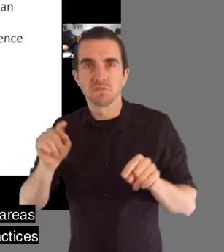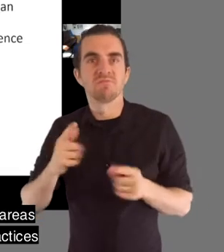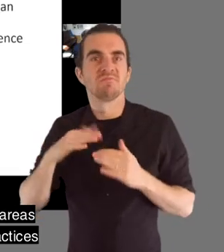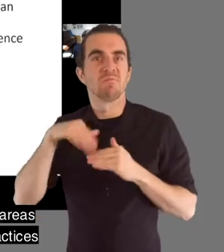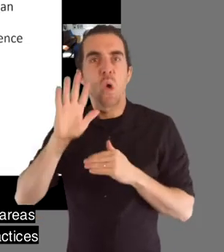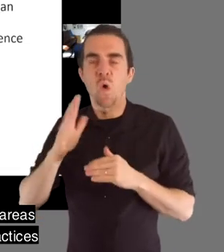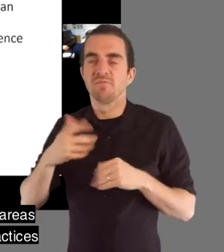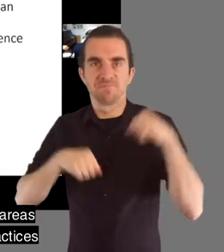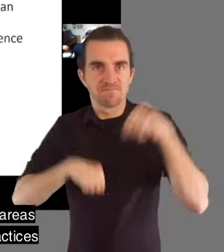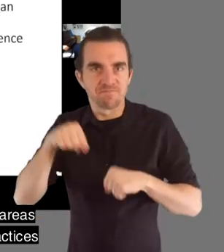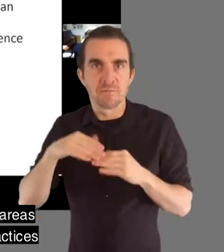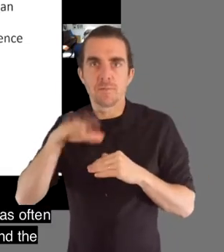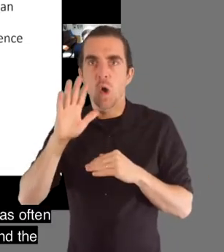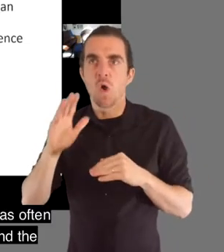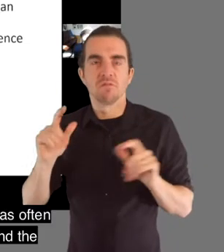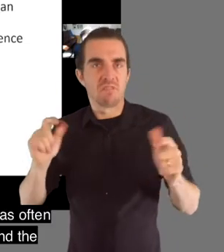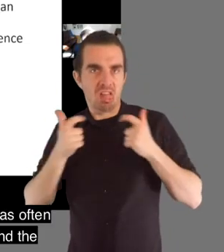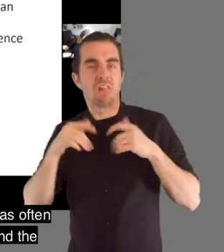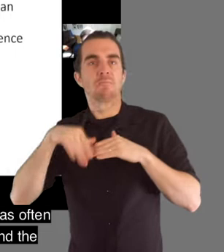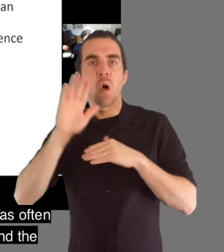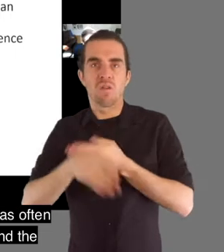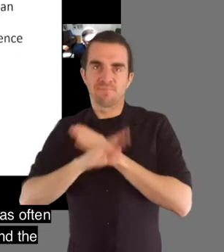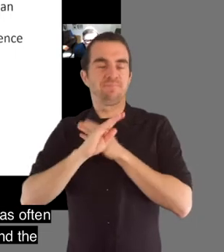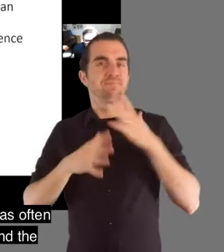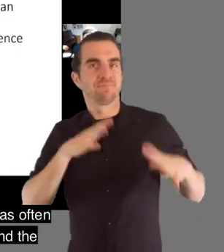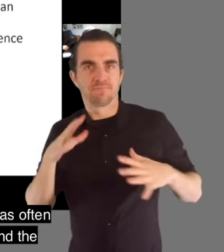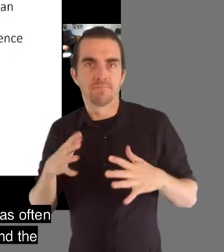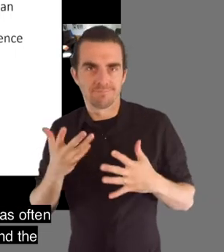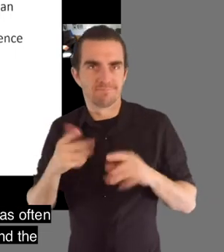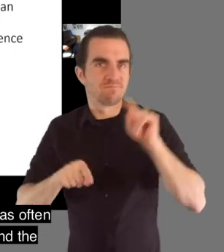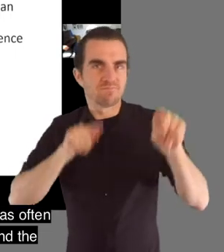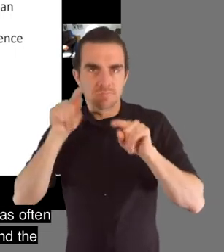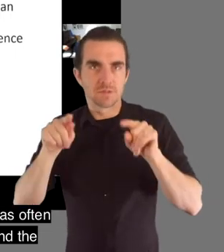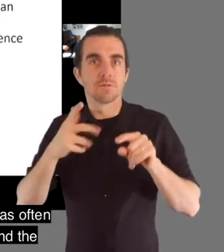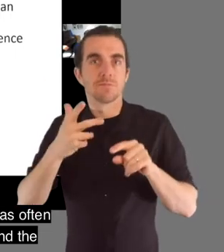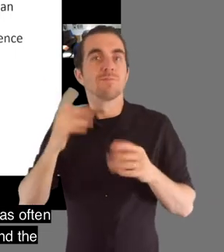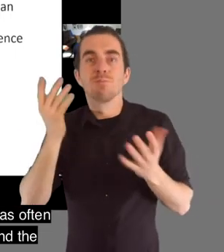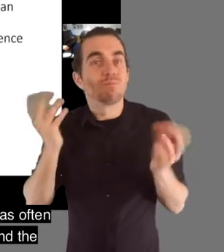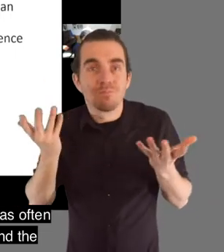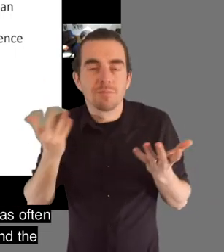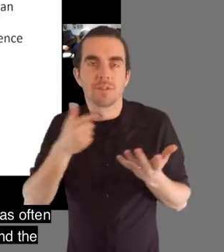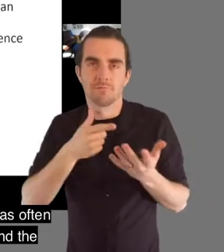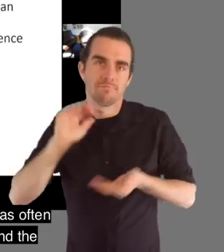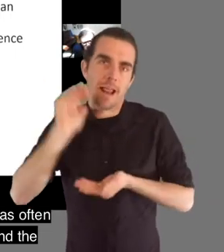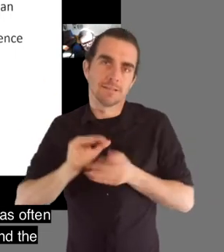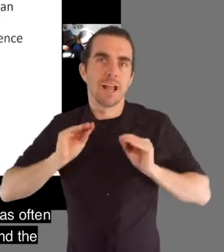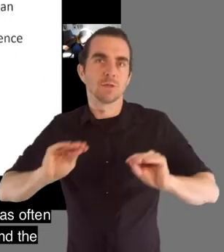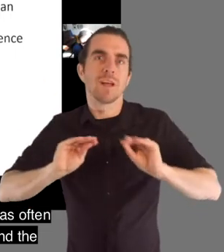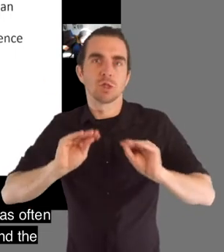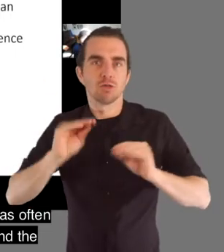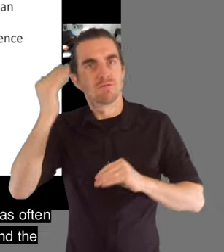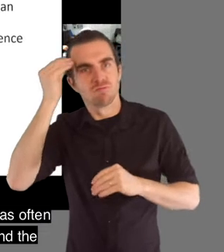may experience more harmful practices than urban areas because rural areas often have a lower level of education